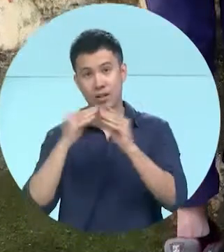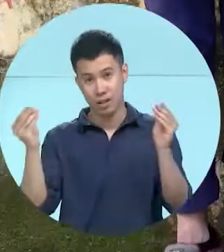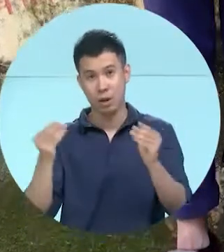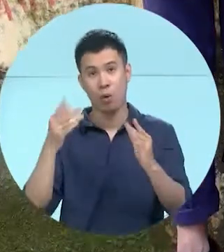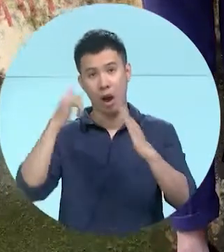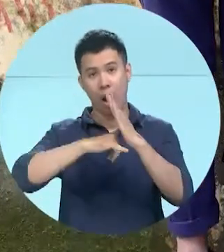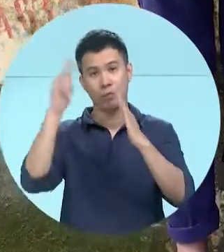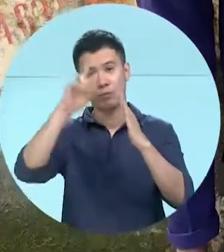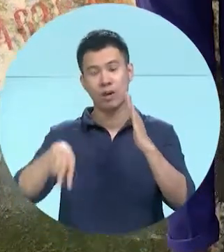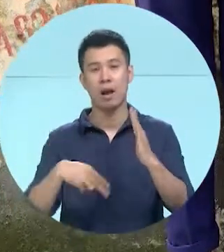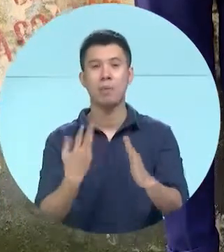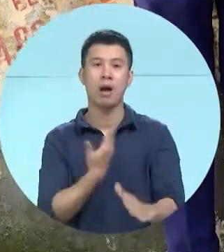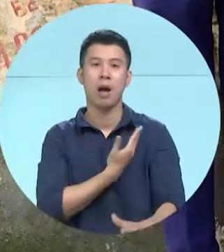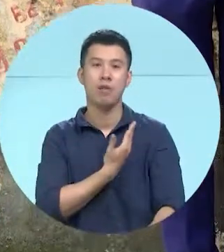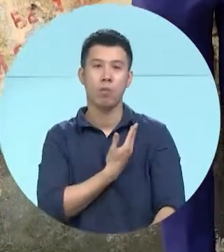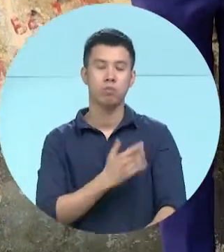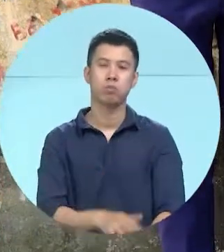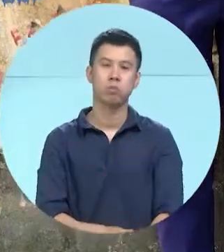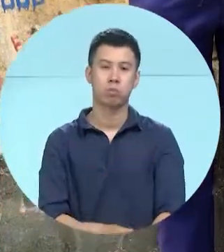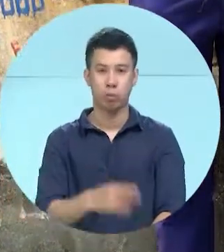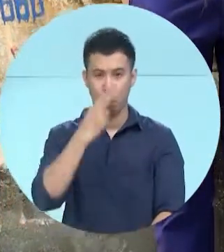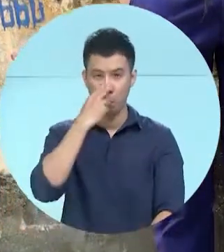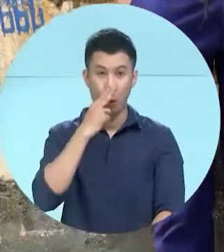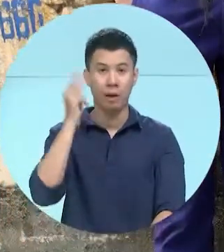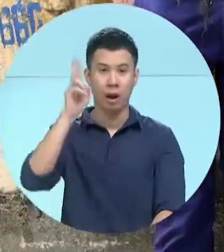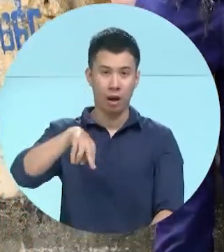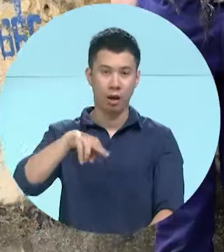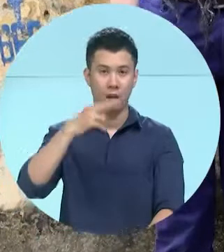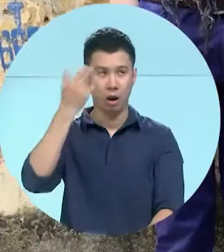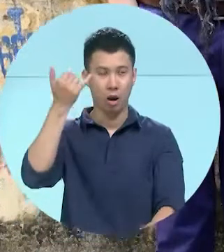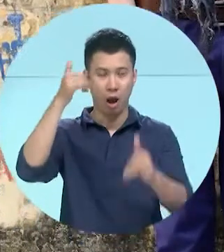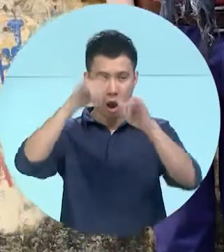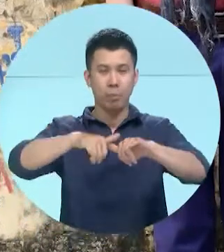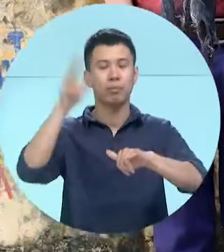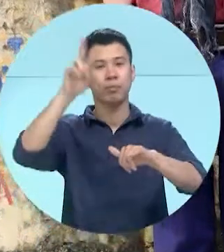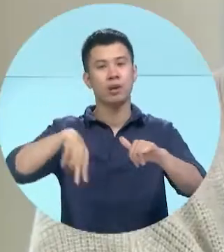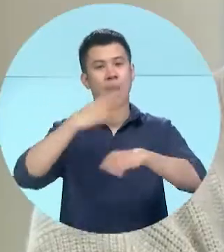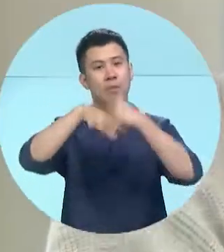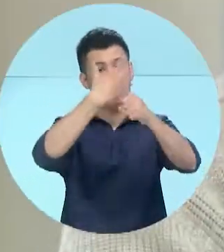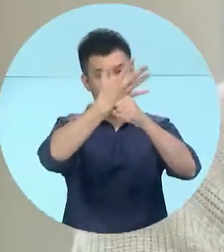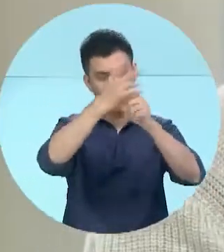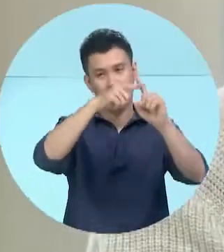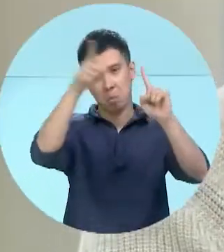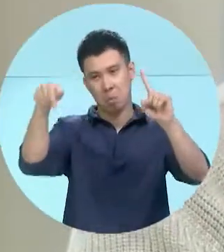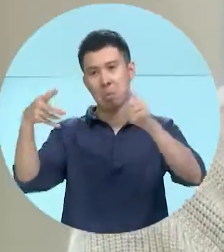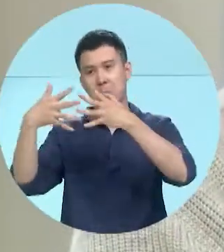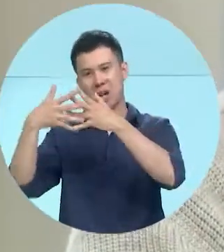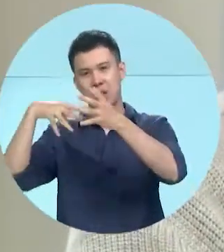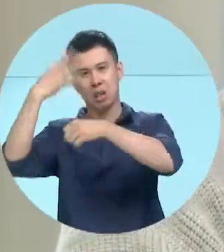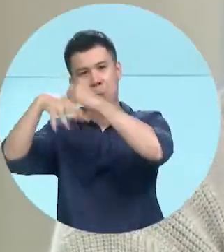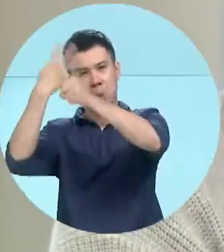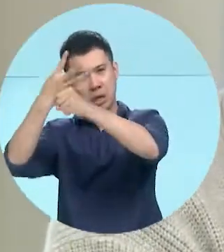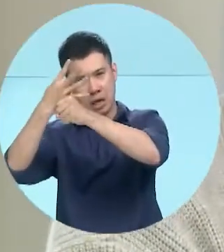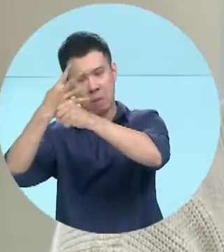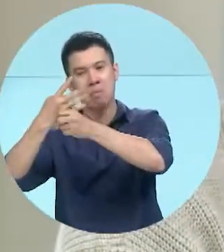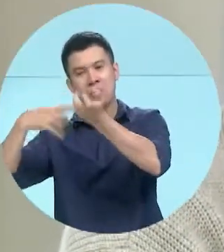he's very happy here. Mm-hmm. Actually, Evan wanted to come back. So first, Evan lived in Vietnam for 5 years. He went back for 4 years, and he asked, when